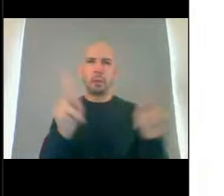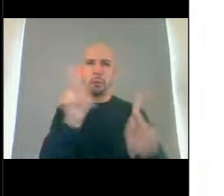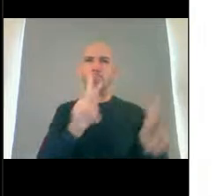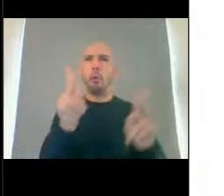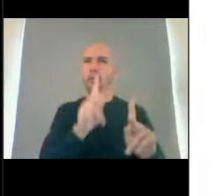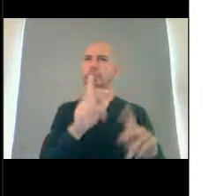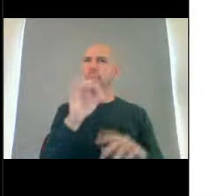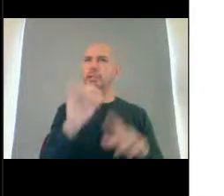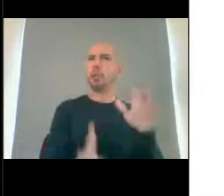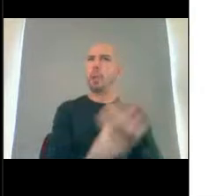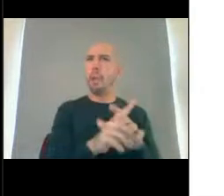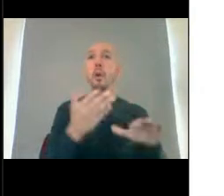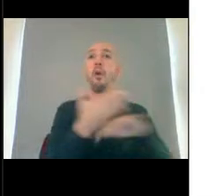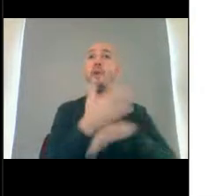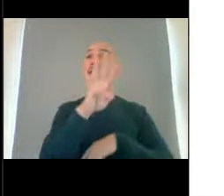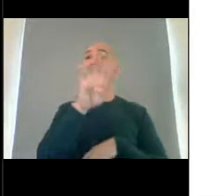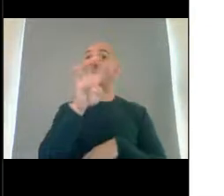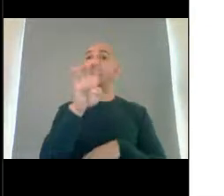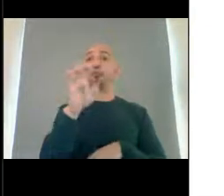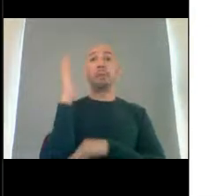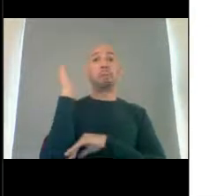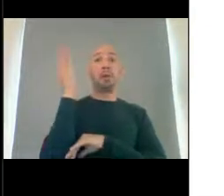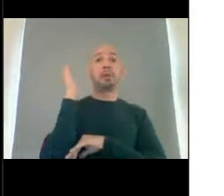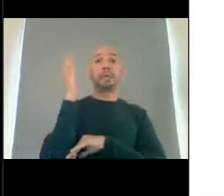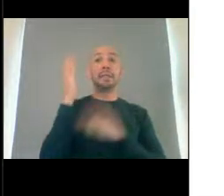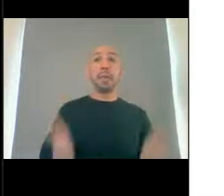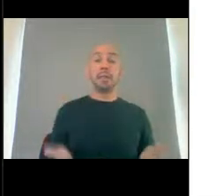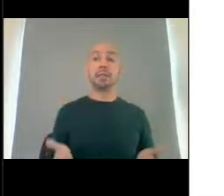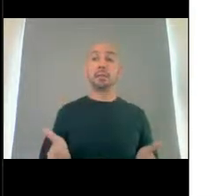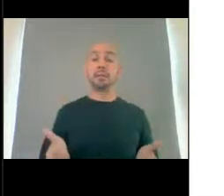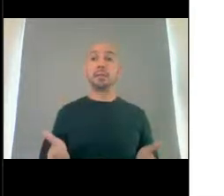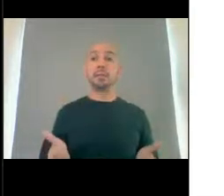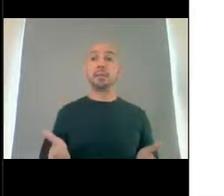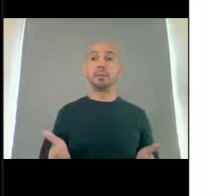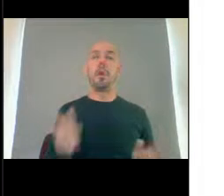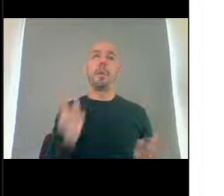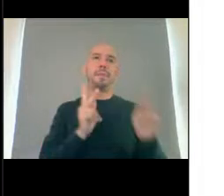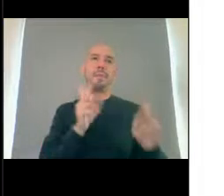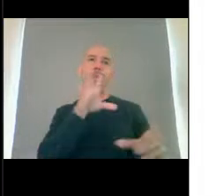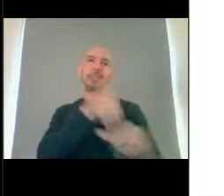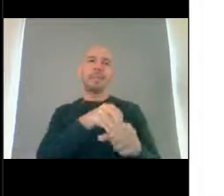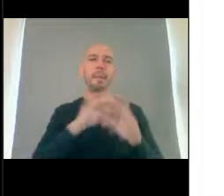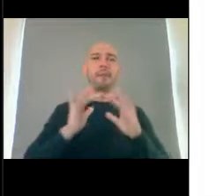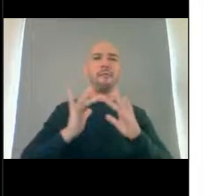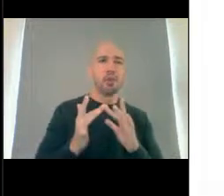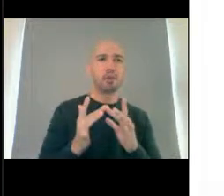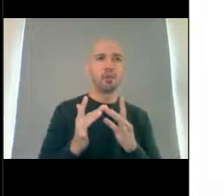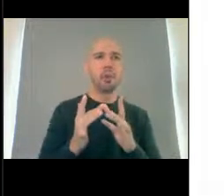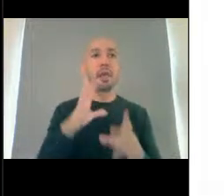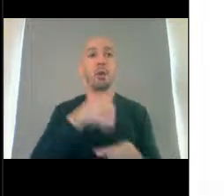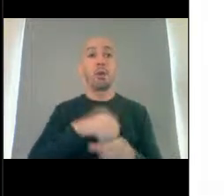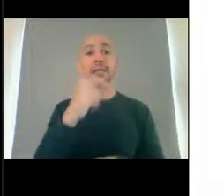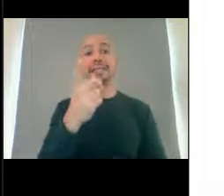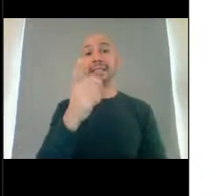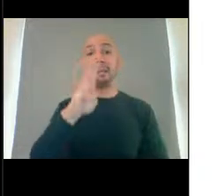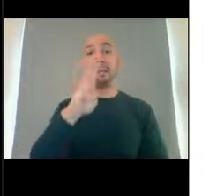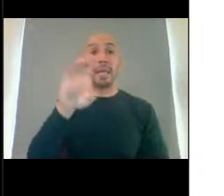over 400 participated uh virtually and it included a dbe listening